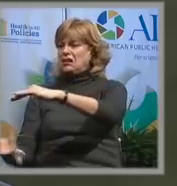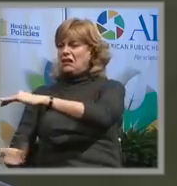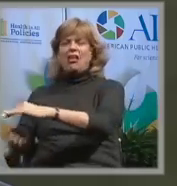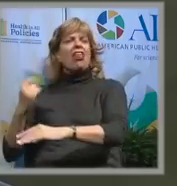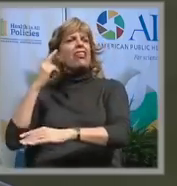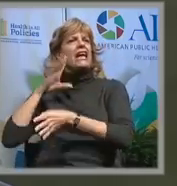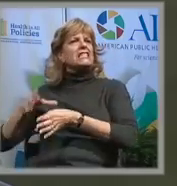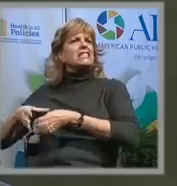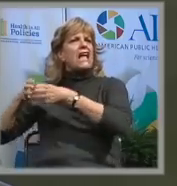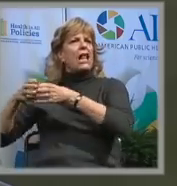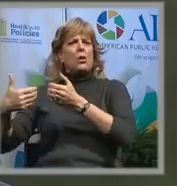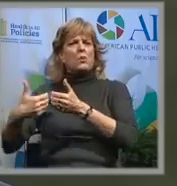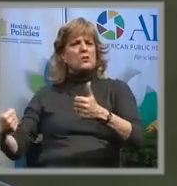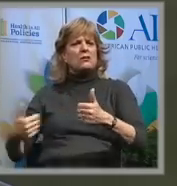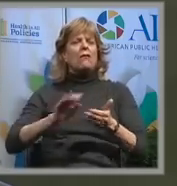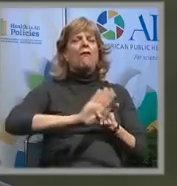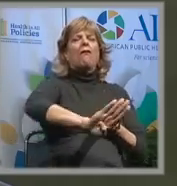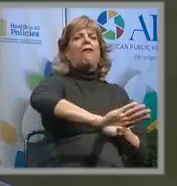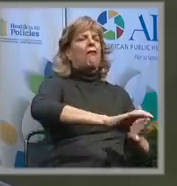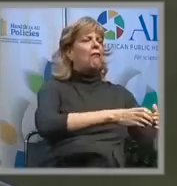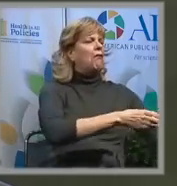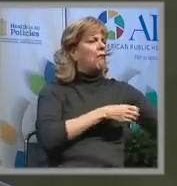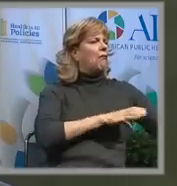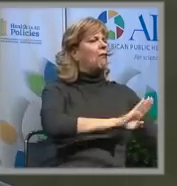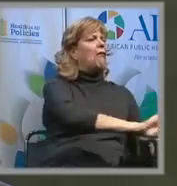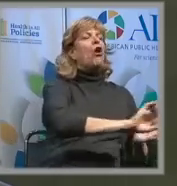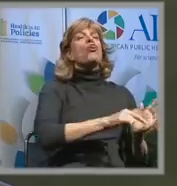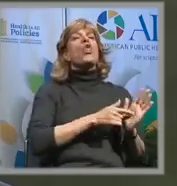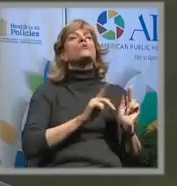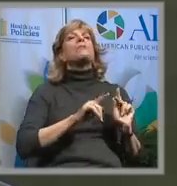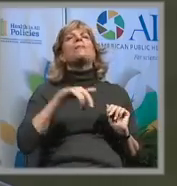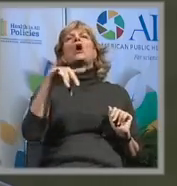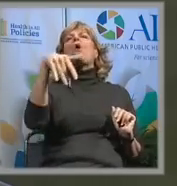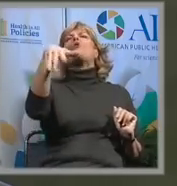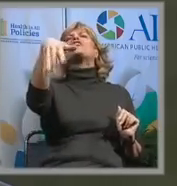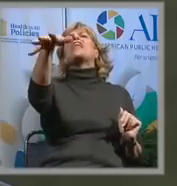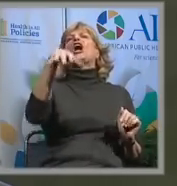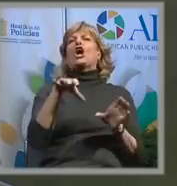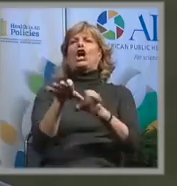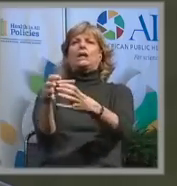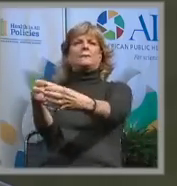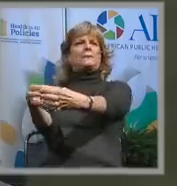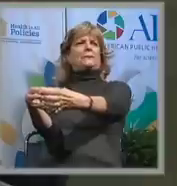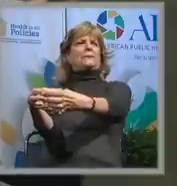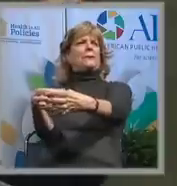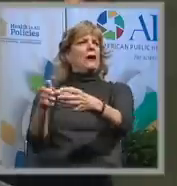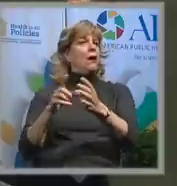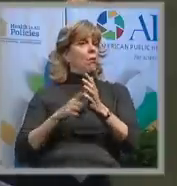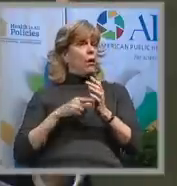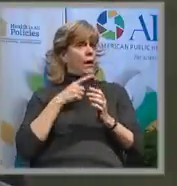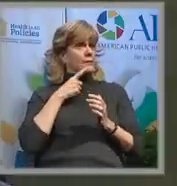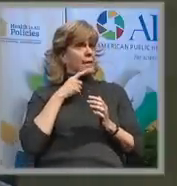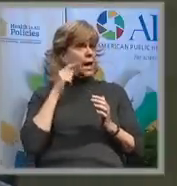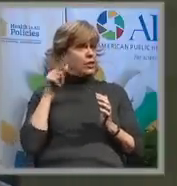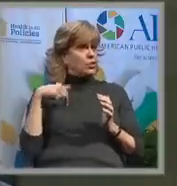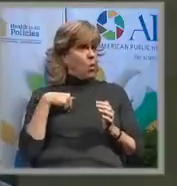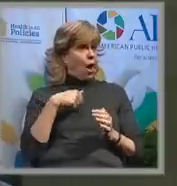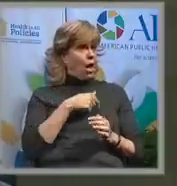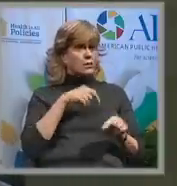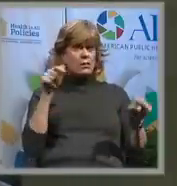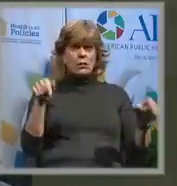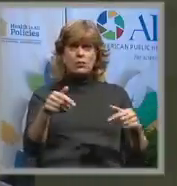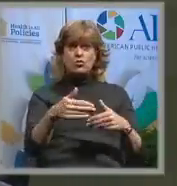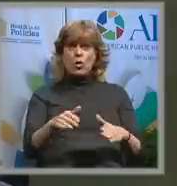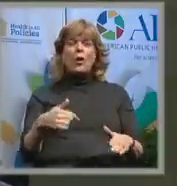silos, those people over there. You get my point? And what I'm saying to us in this room is that we